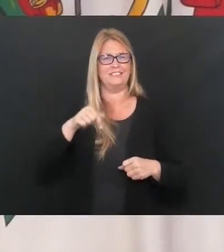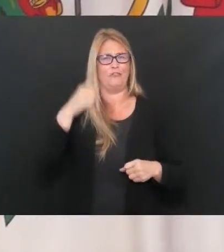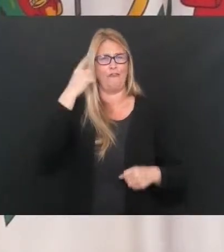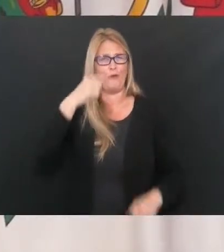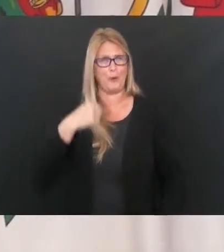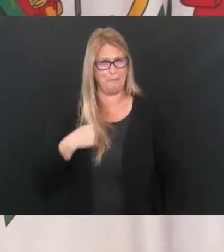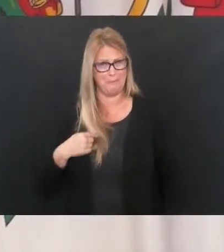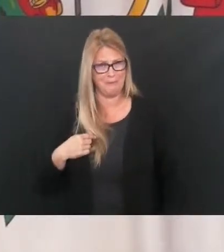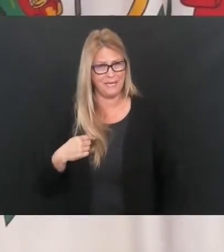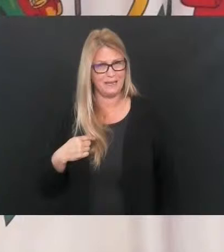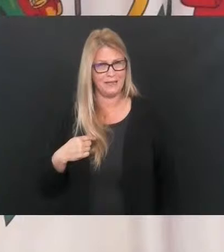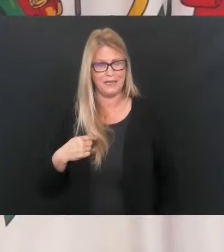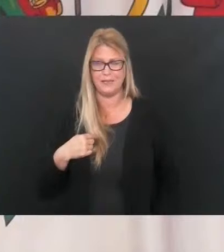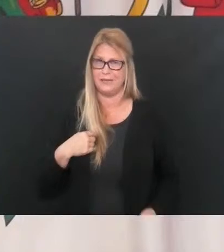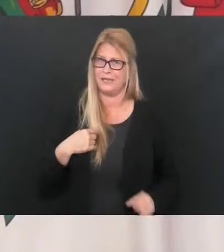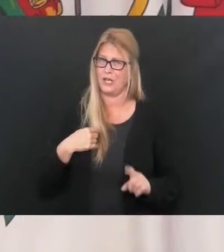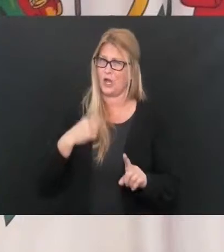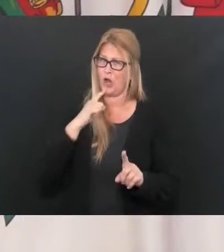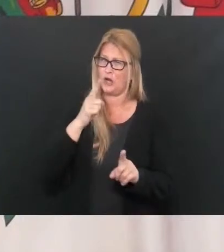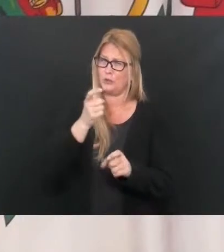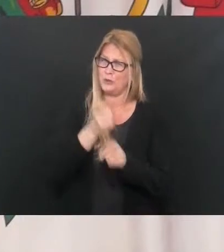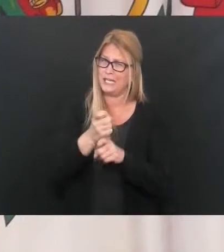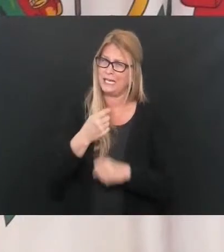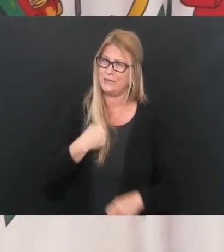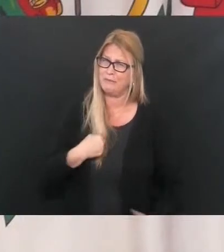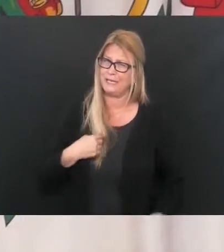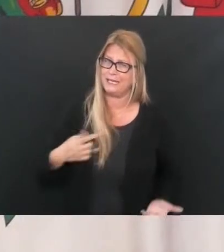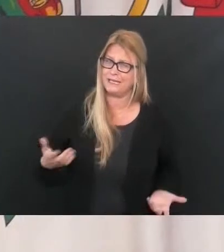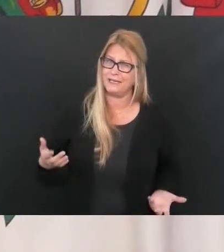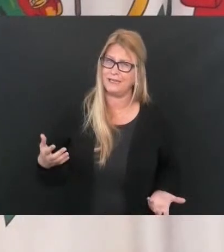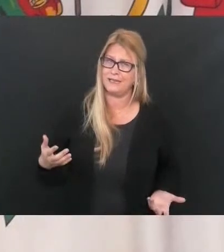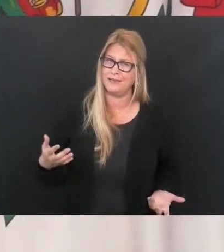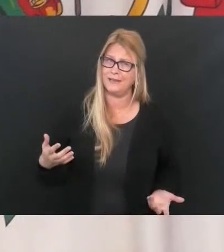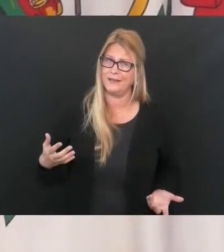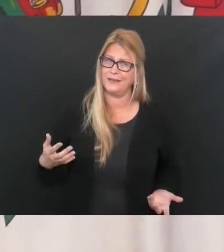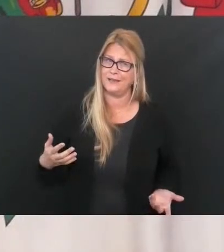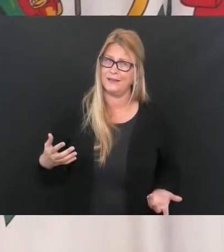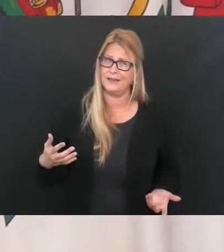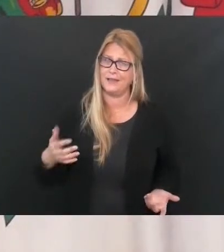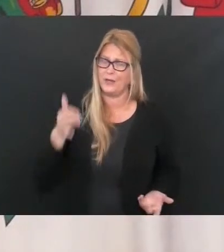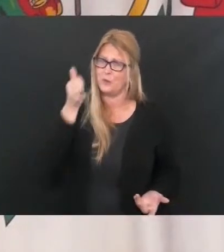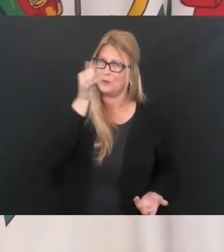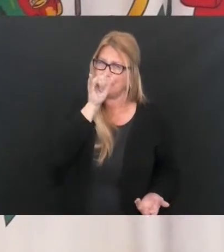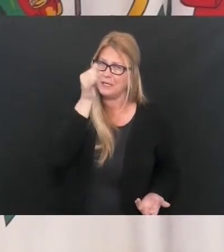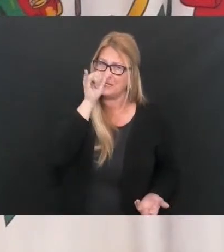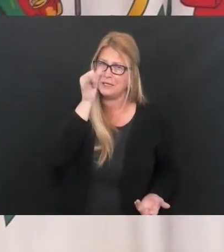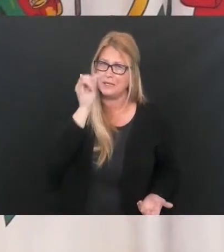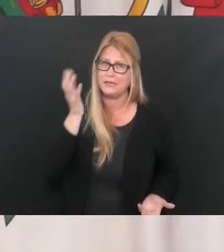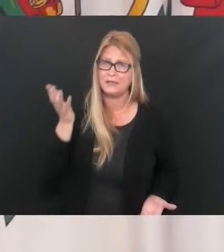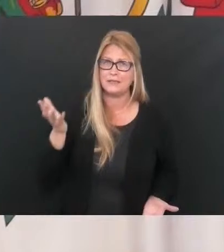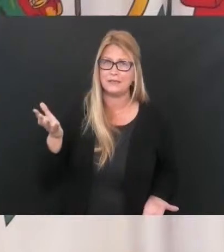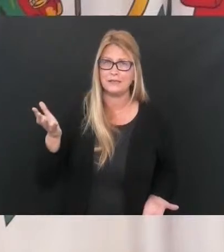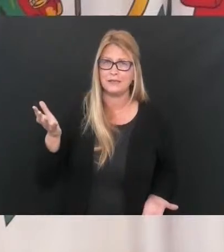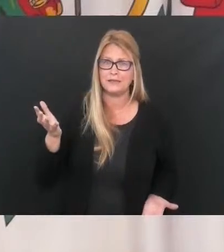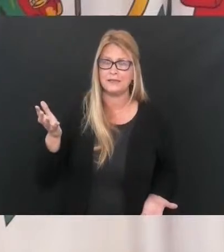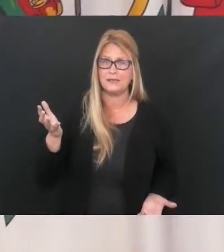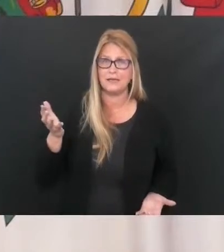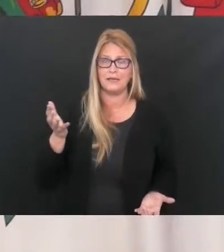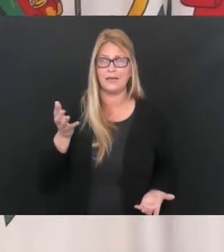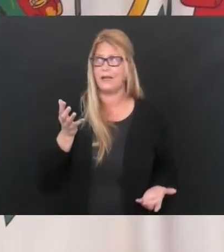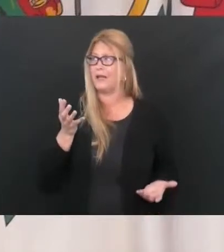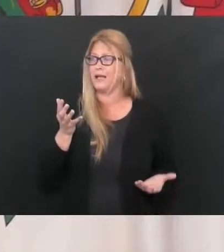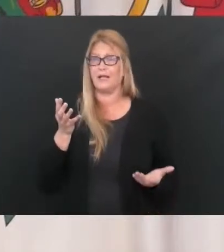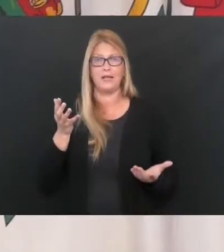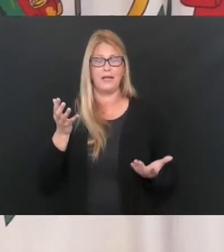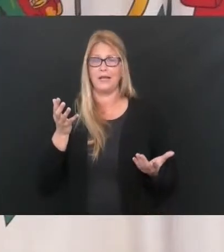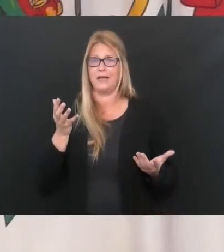totally, completely kidding me? I mean, really? I mean, that's just about as true as I can